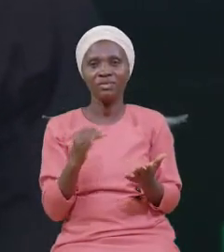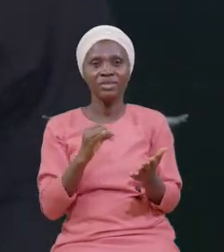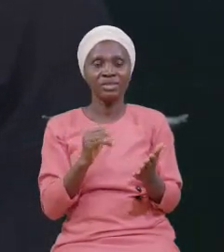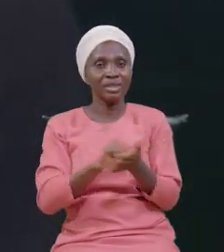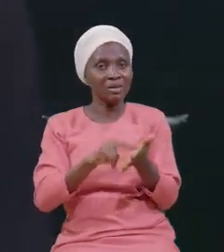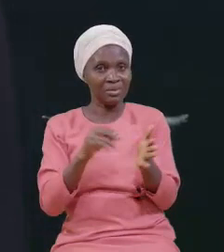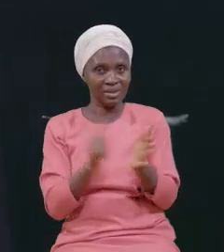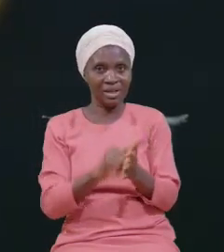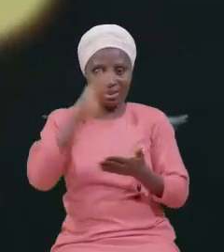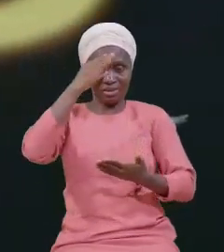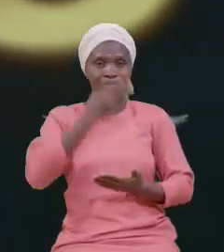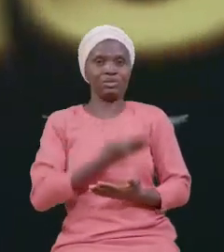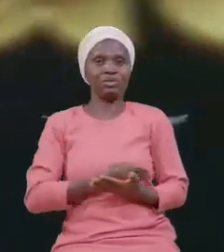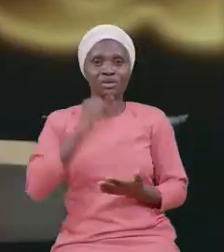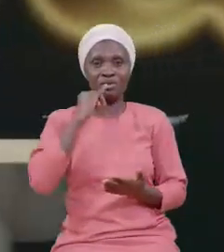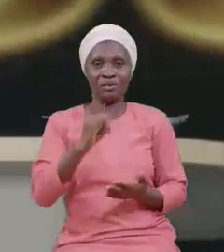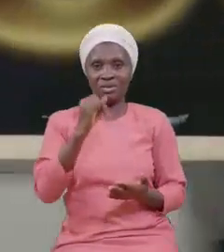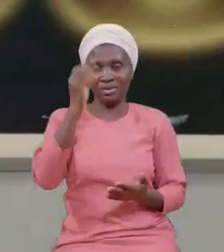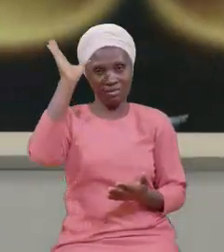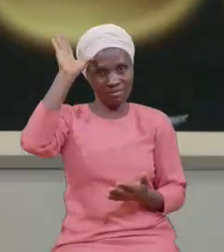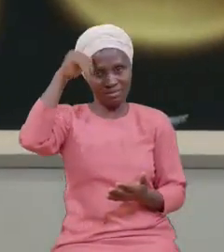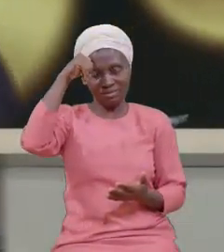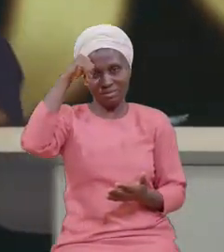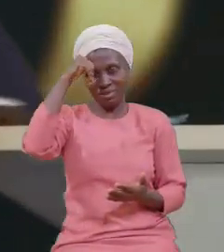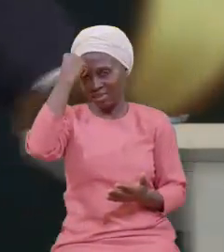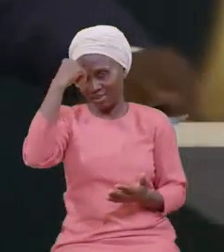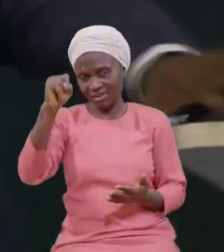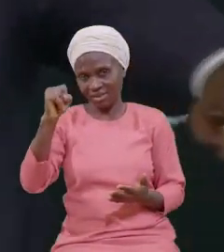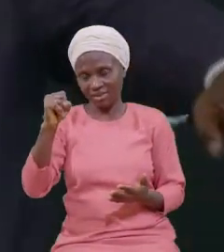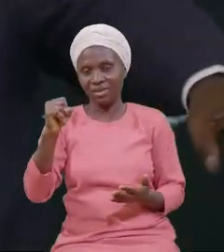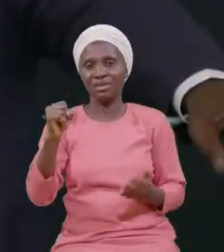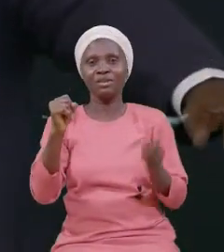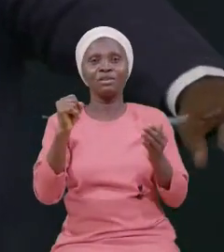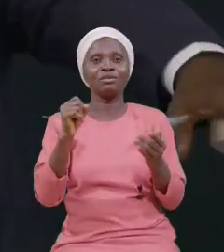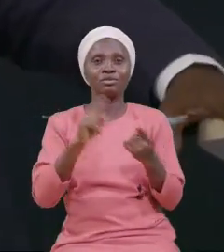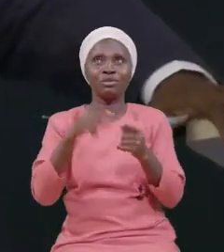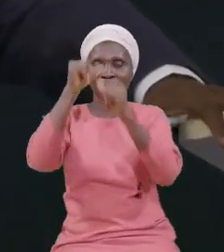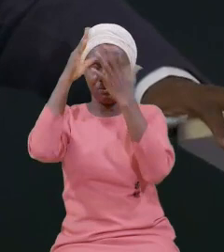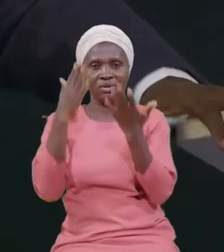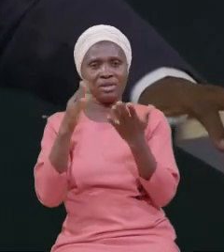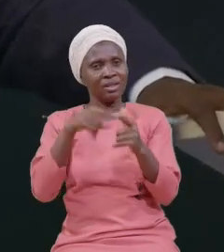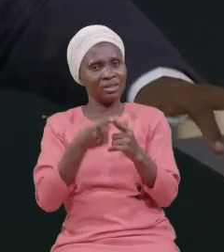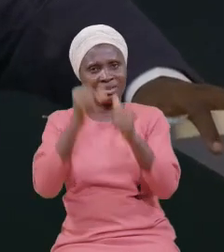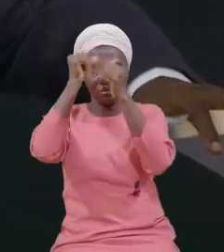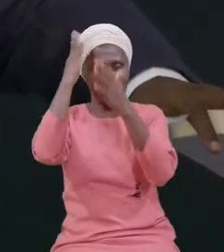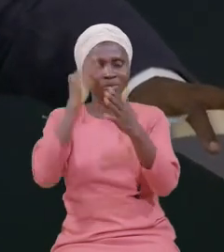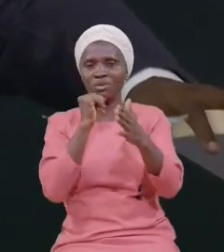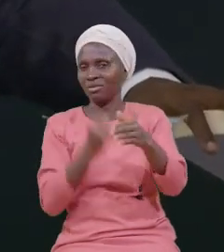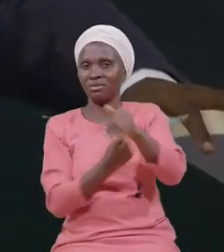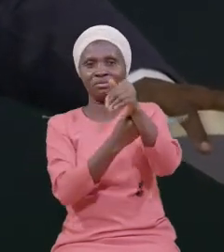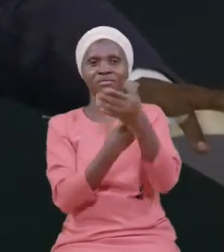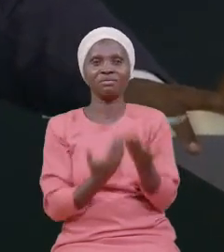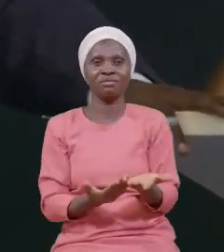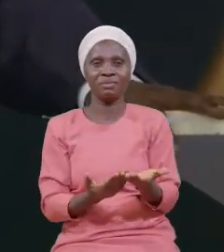Father says, my son, I'm not with you in this one. It's like a daughter in